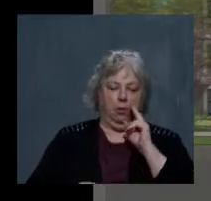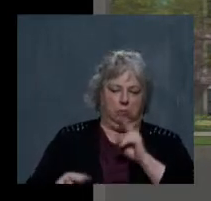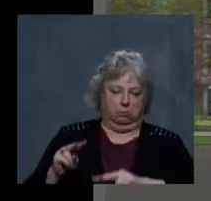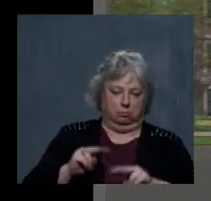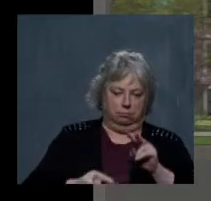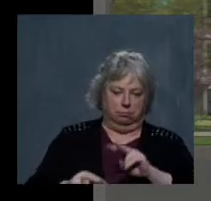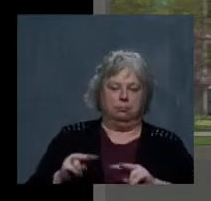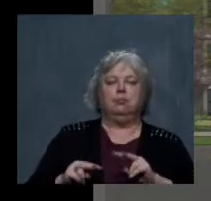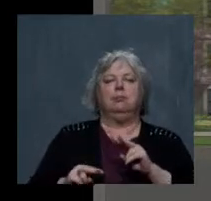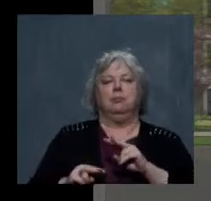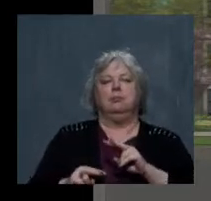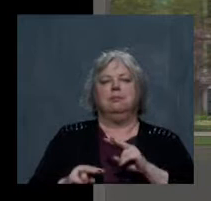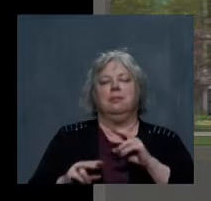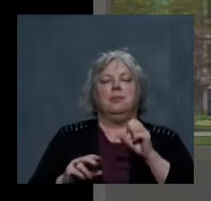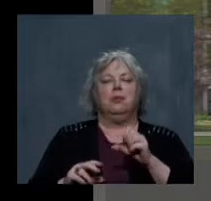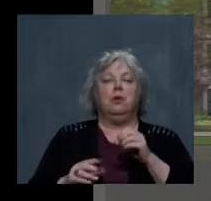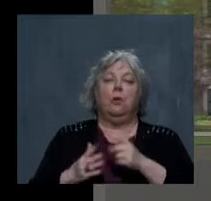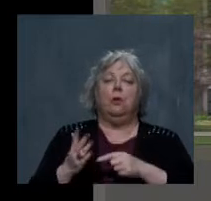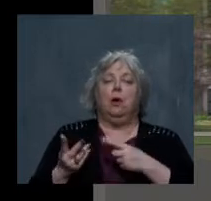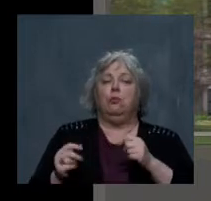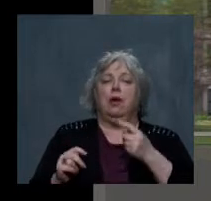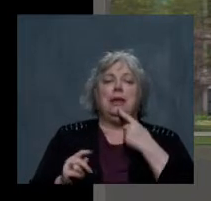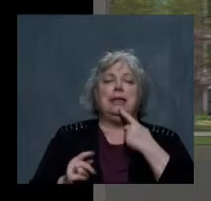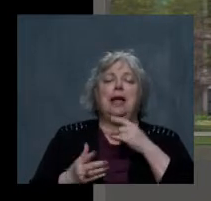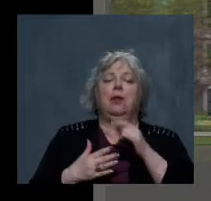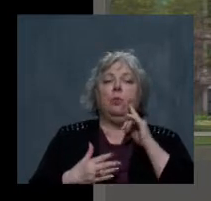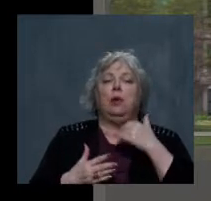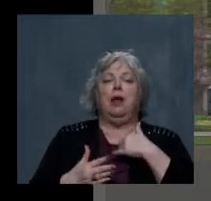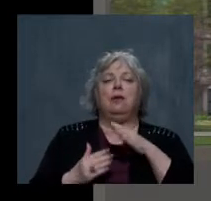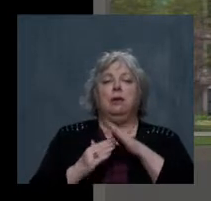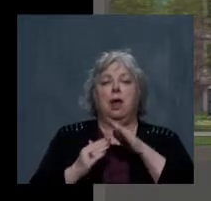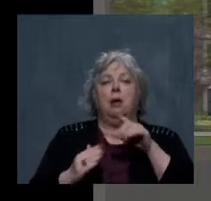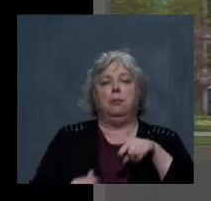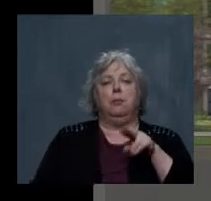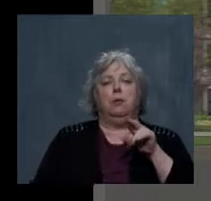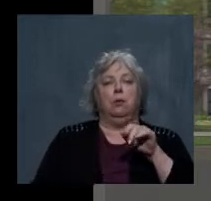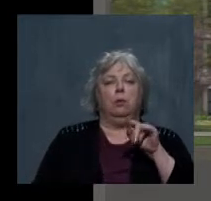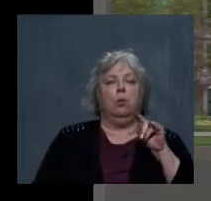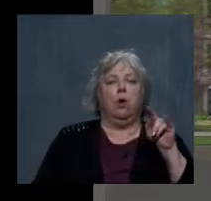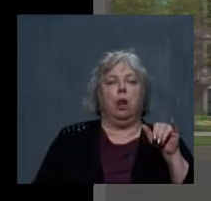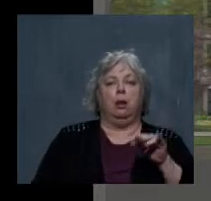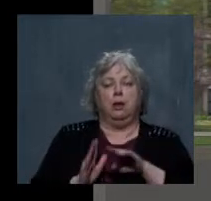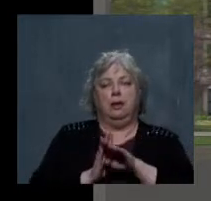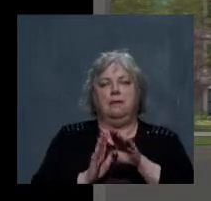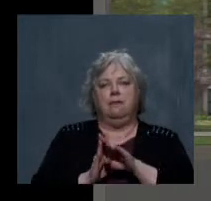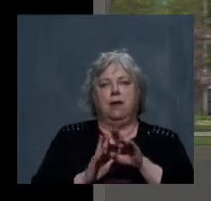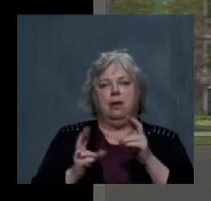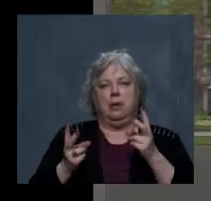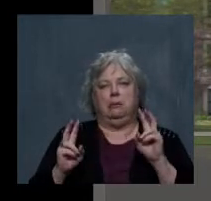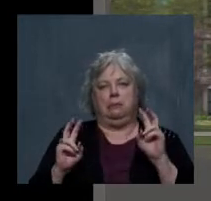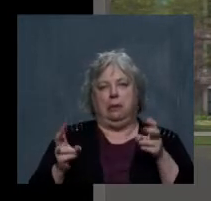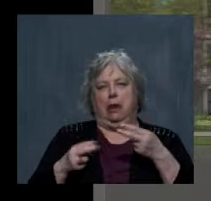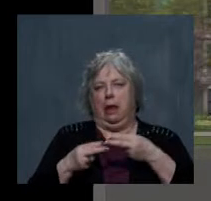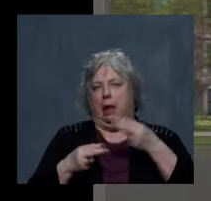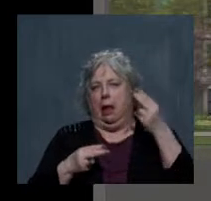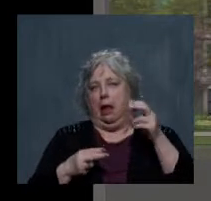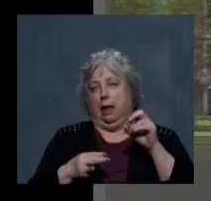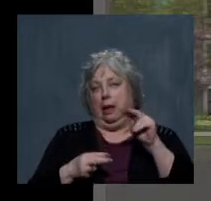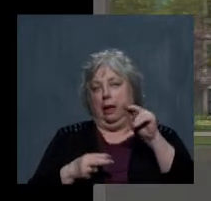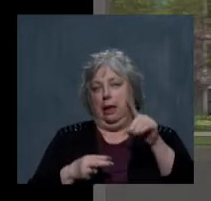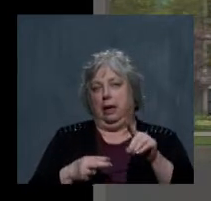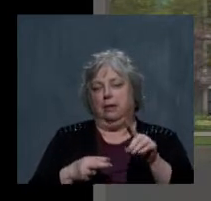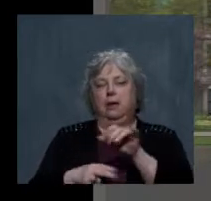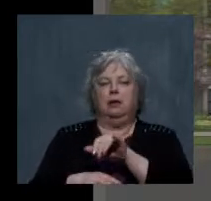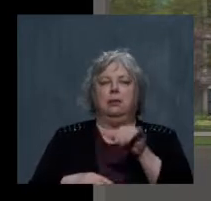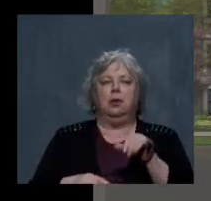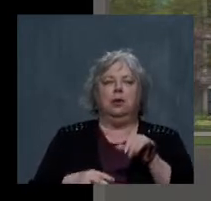there. So those, all I'm trying to say there is that we're going to have a quality development. It'll be very high end. Similar to the